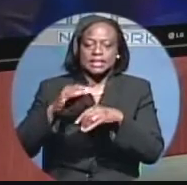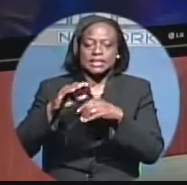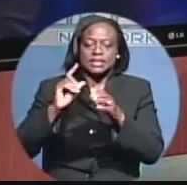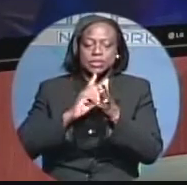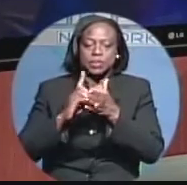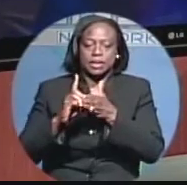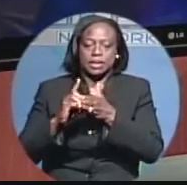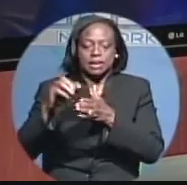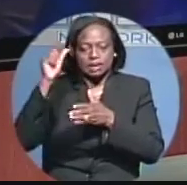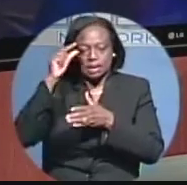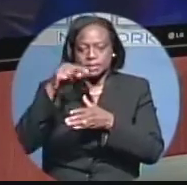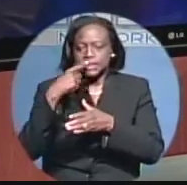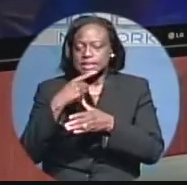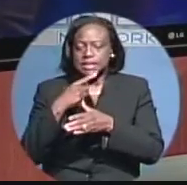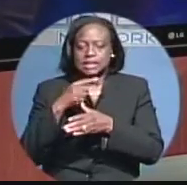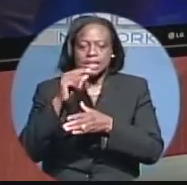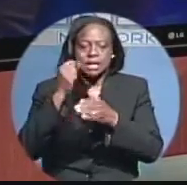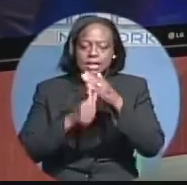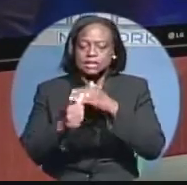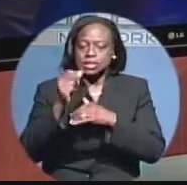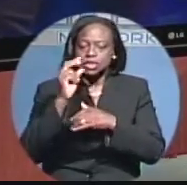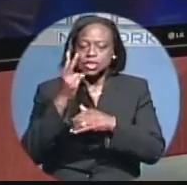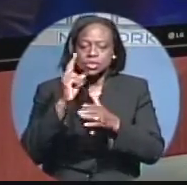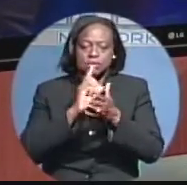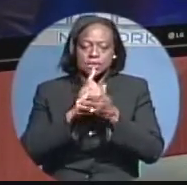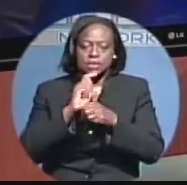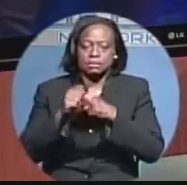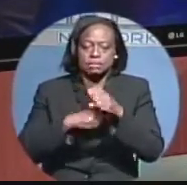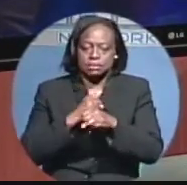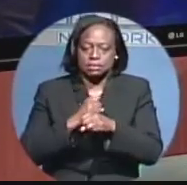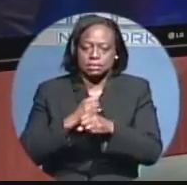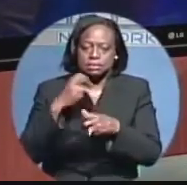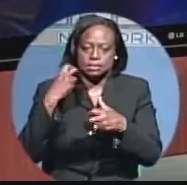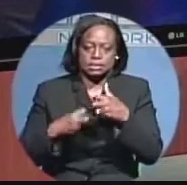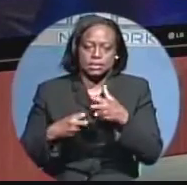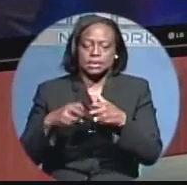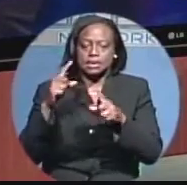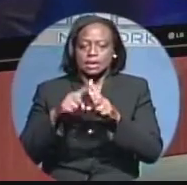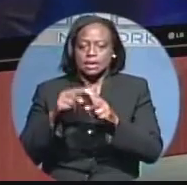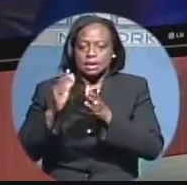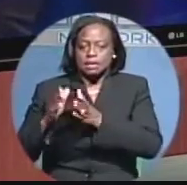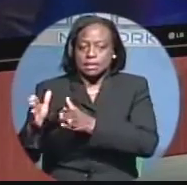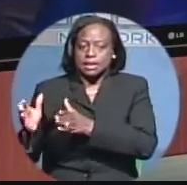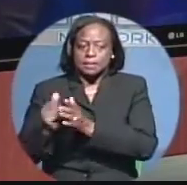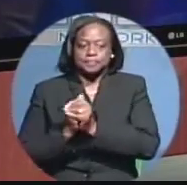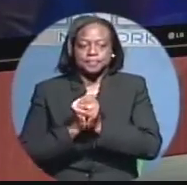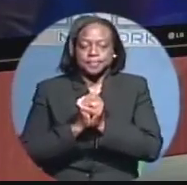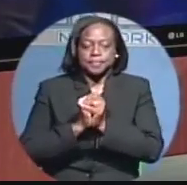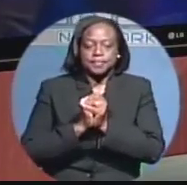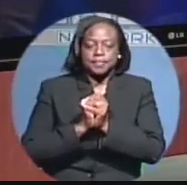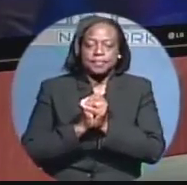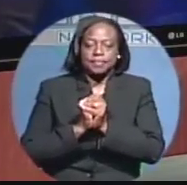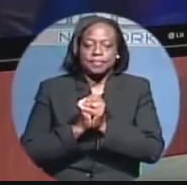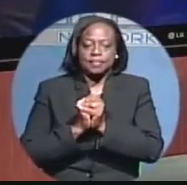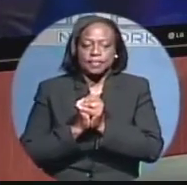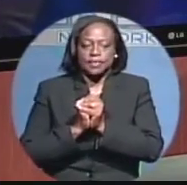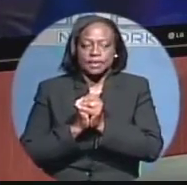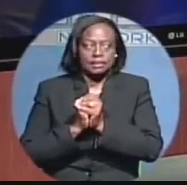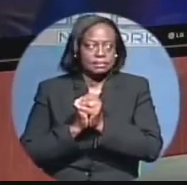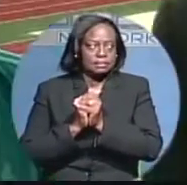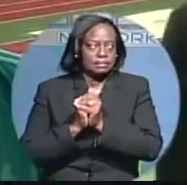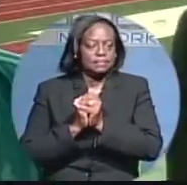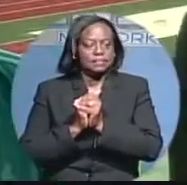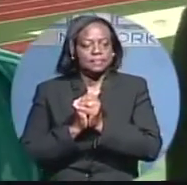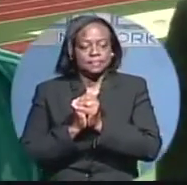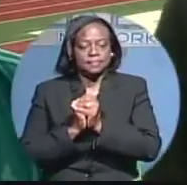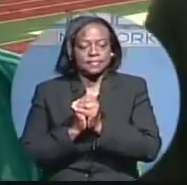will be a short time to prepare. So moving forward, the window will be expanded in order to maximize the potential of the event.